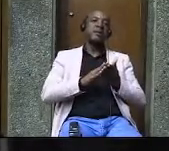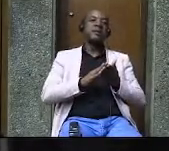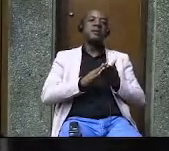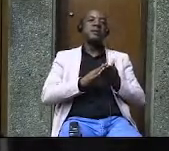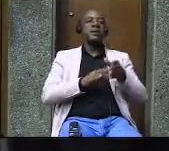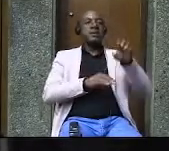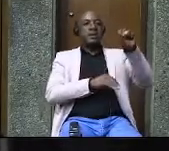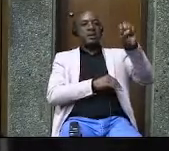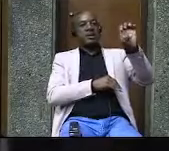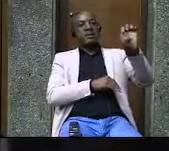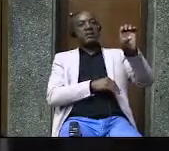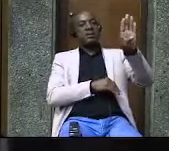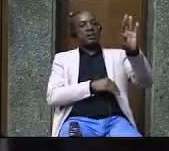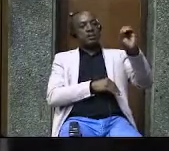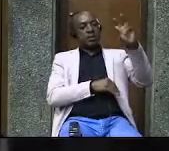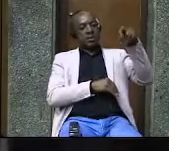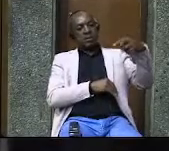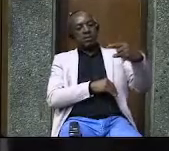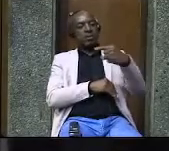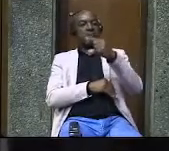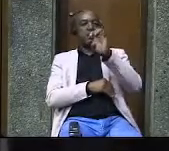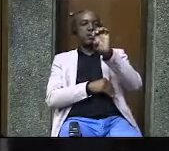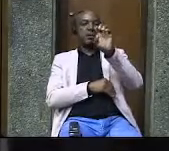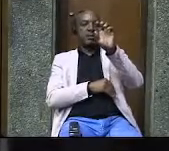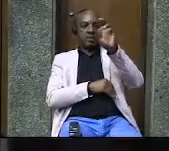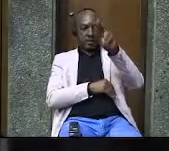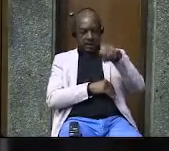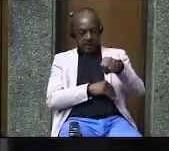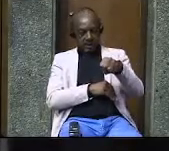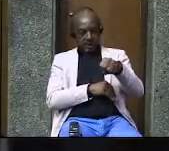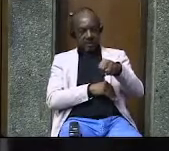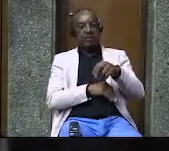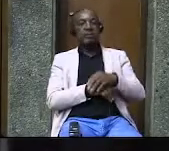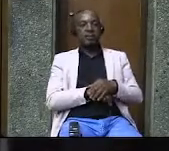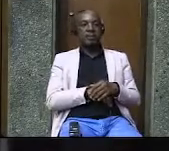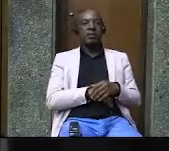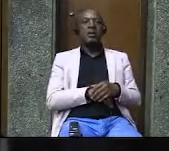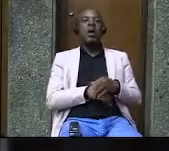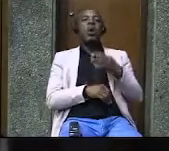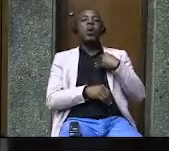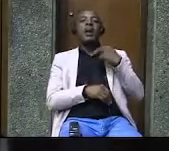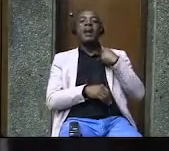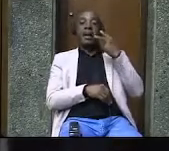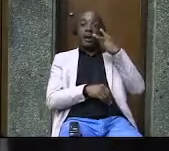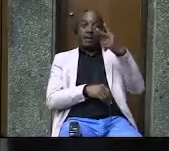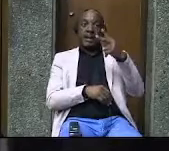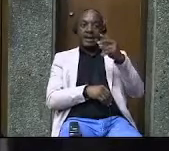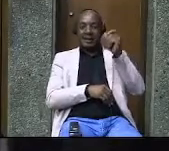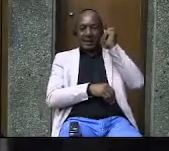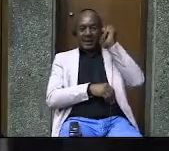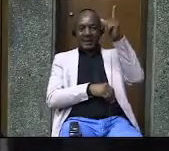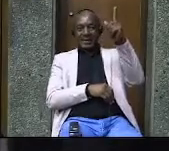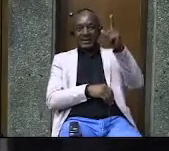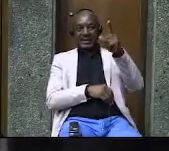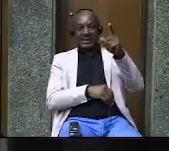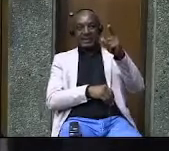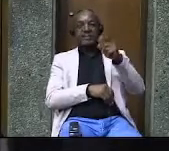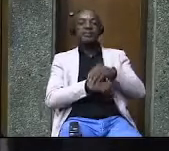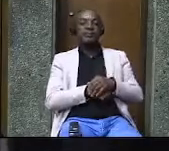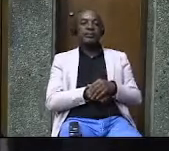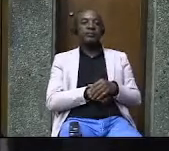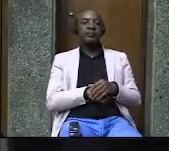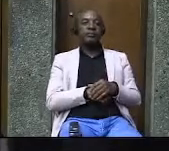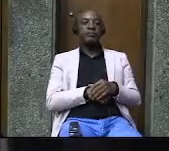But I just want to start with a question in this regard. I mean, my understanding is that the government have thousands